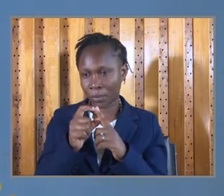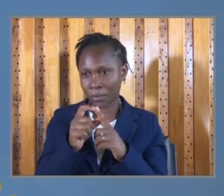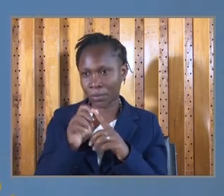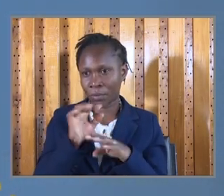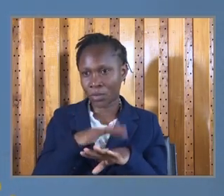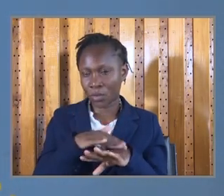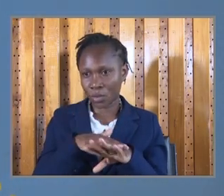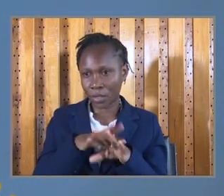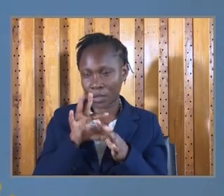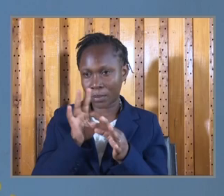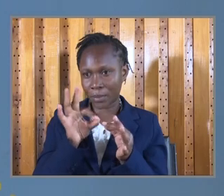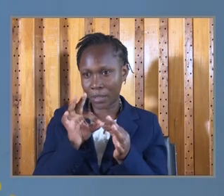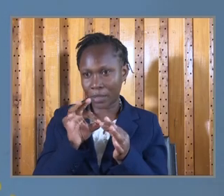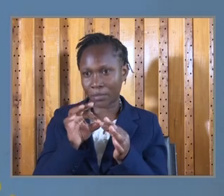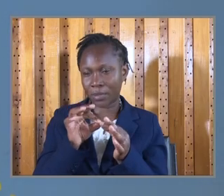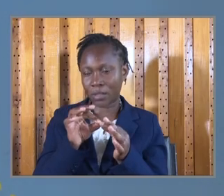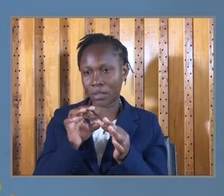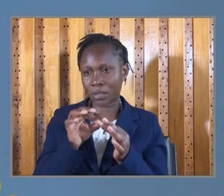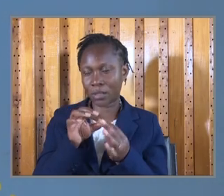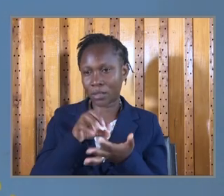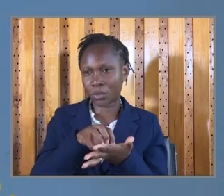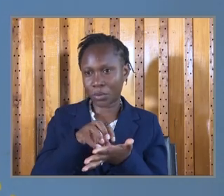particular situation amidst all of this.